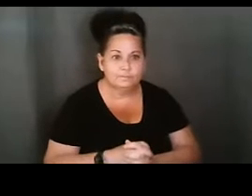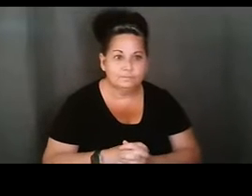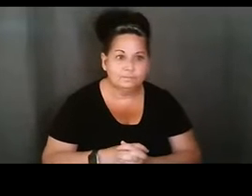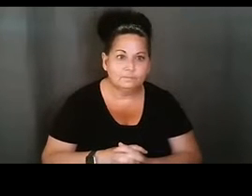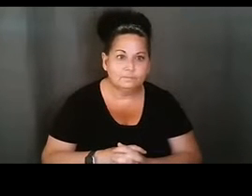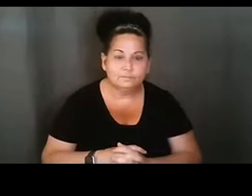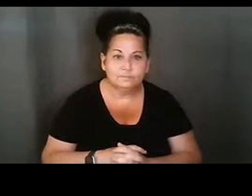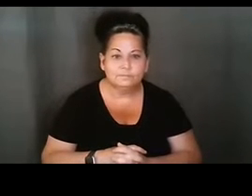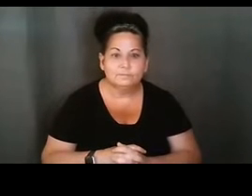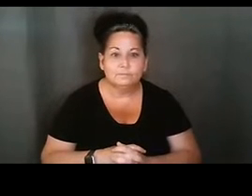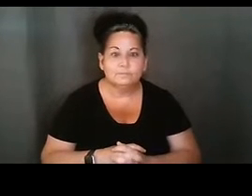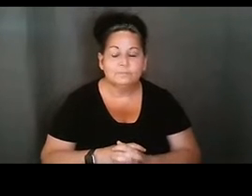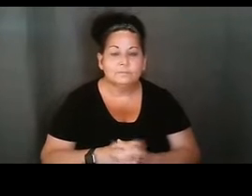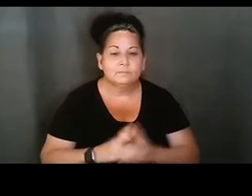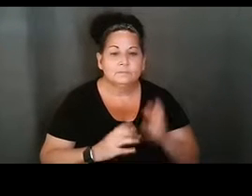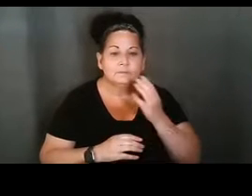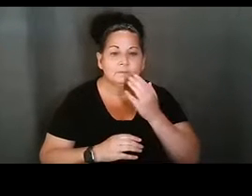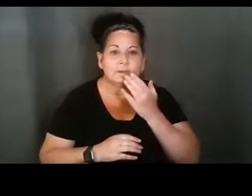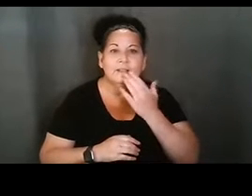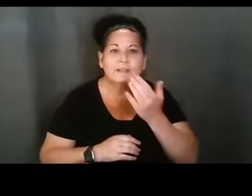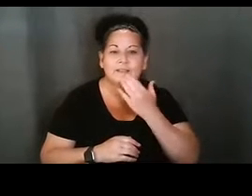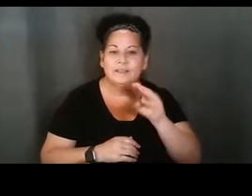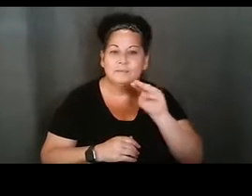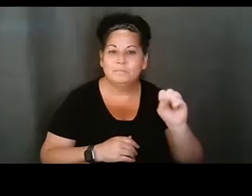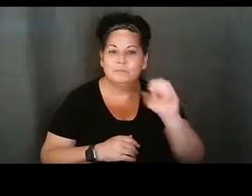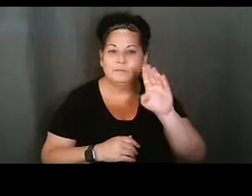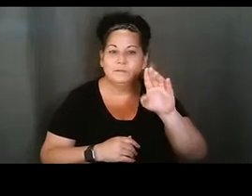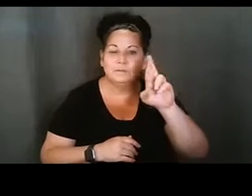Thank you, Ms. Bronner. The floor and is.